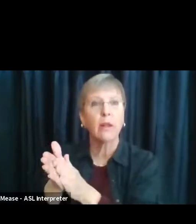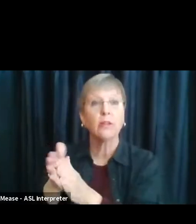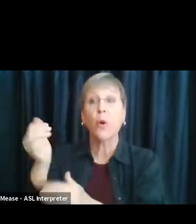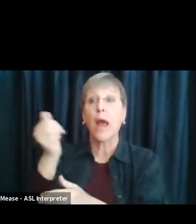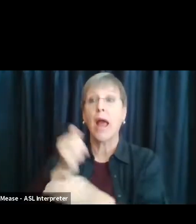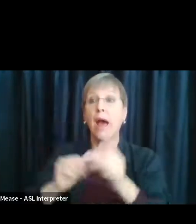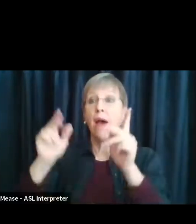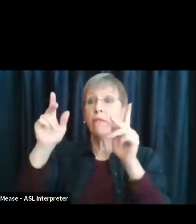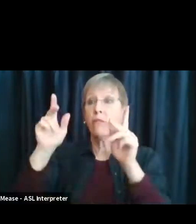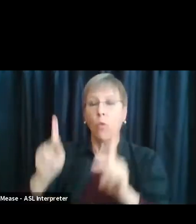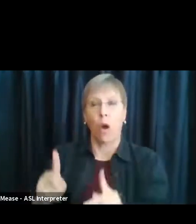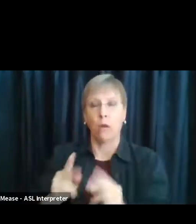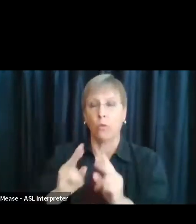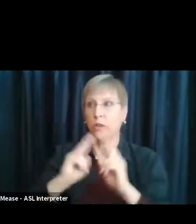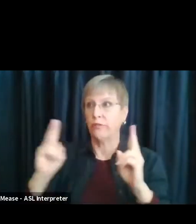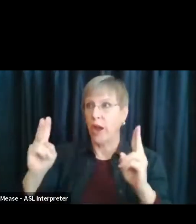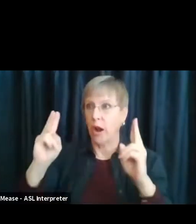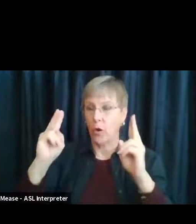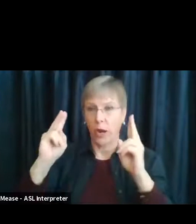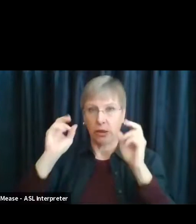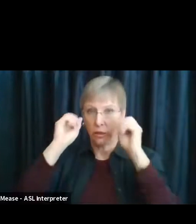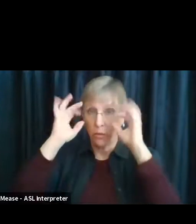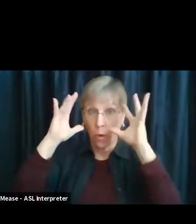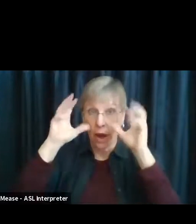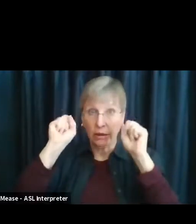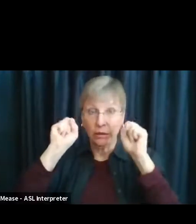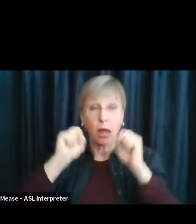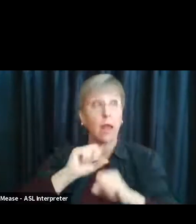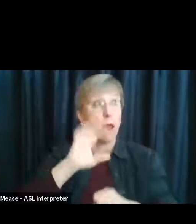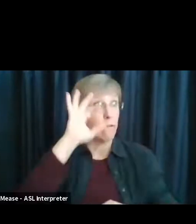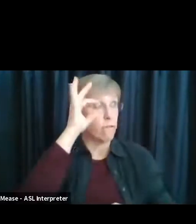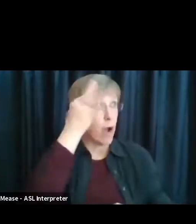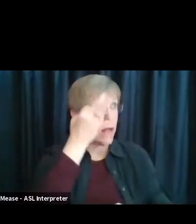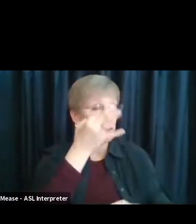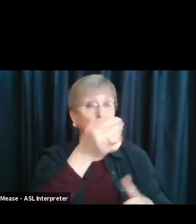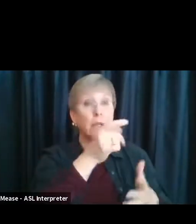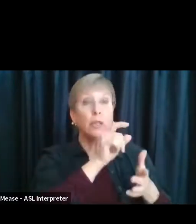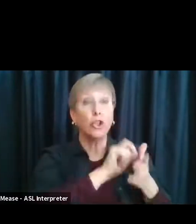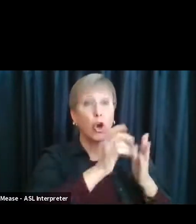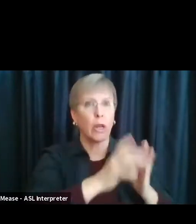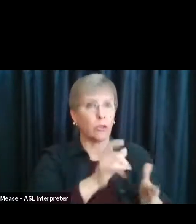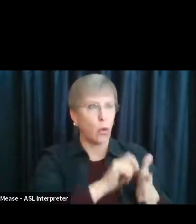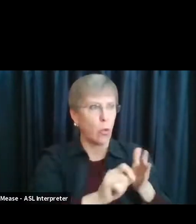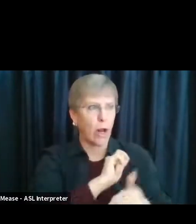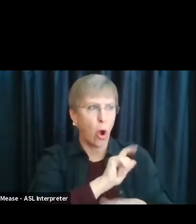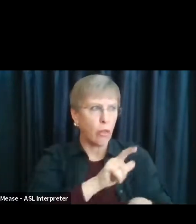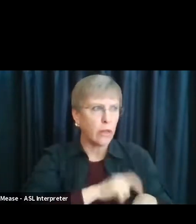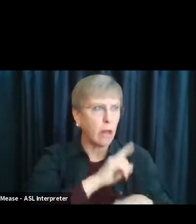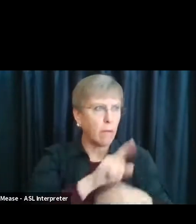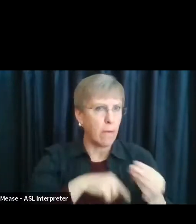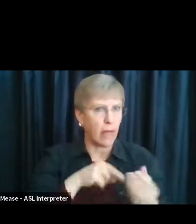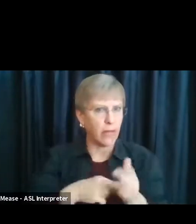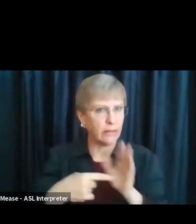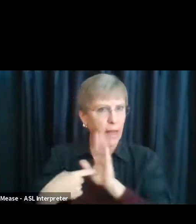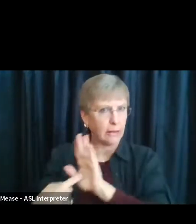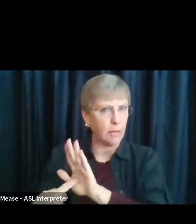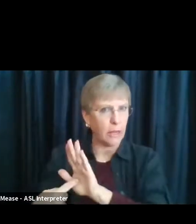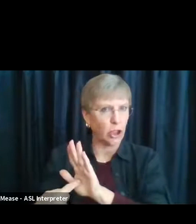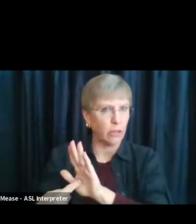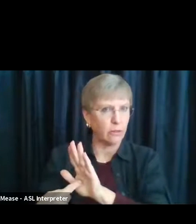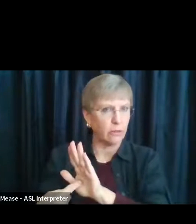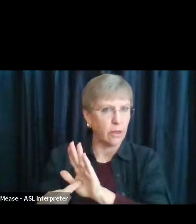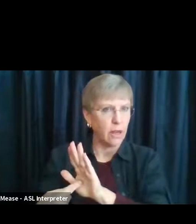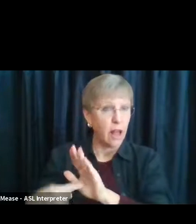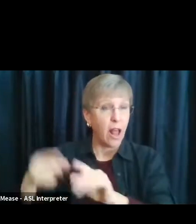everyone was very surprised. And in France, journalists were writing all the time about this exhibition, because